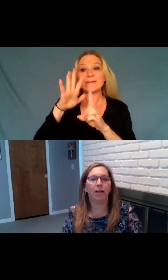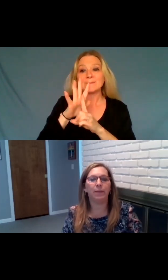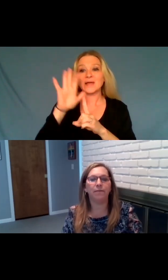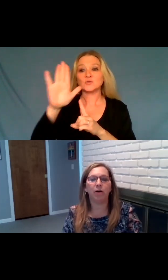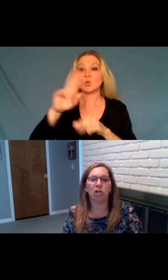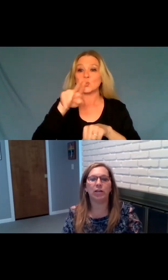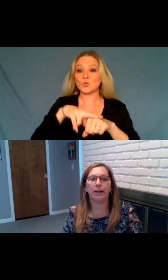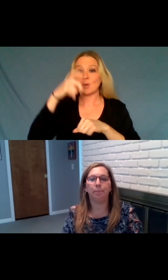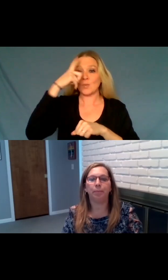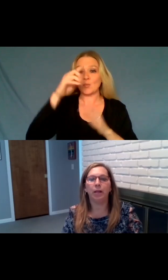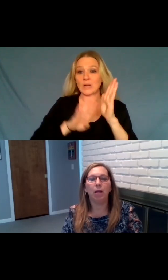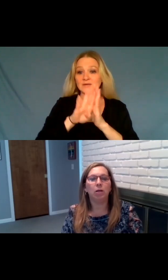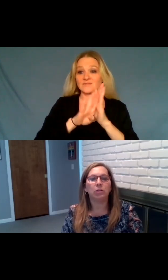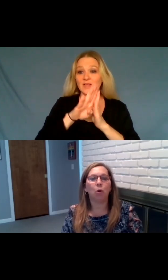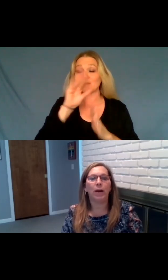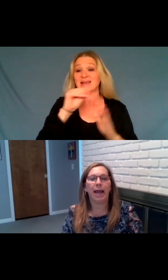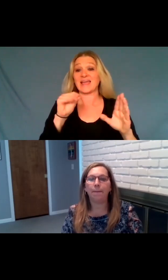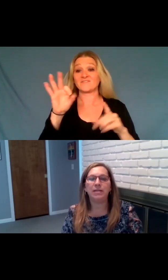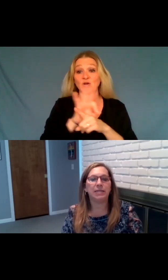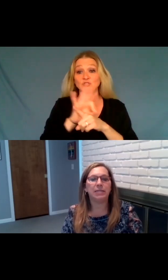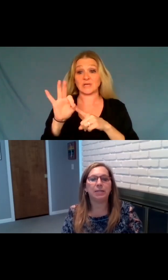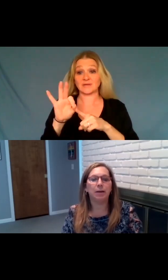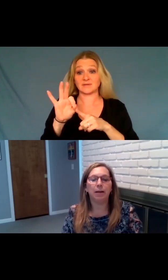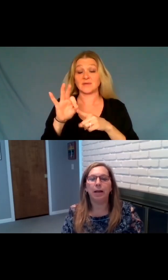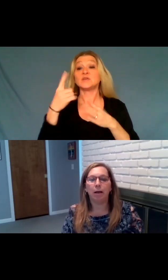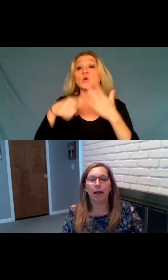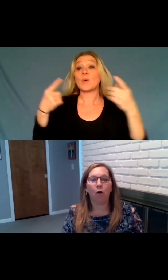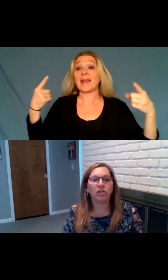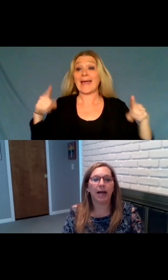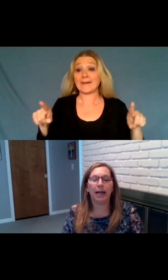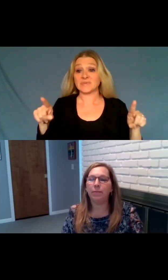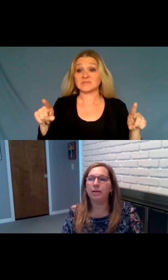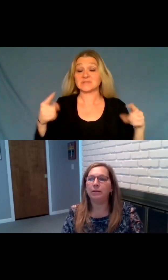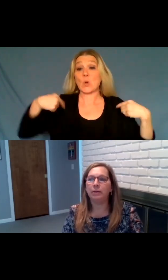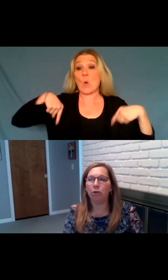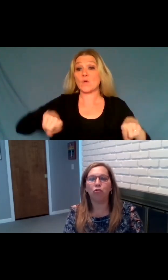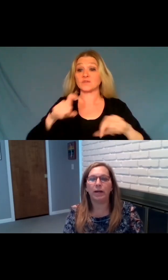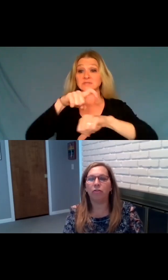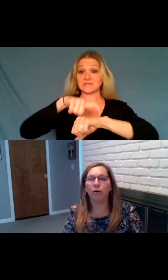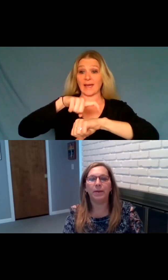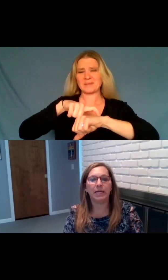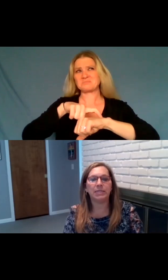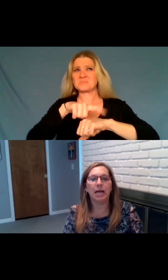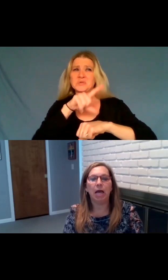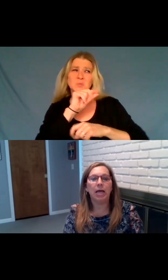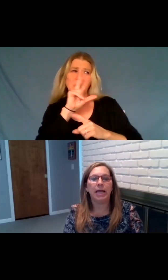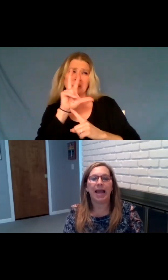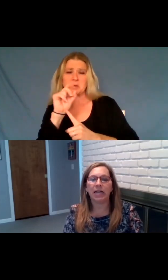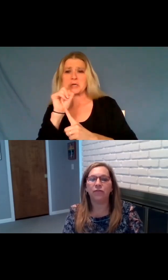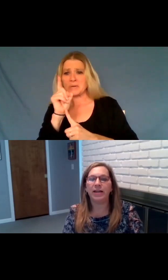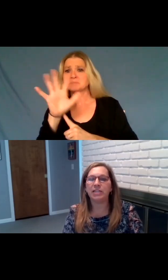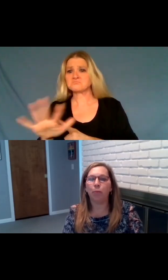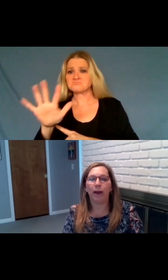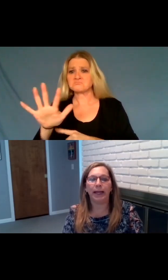brain development and functioning. So what happens is over time, 20, 30 minutes,